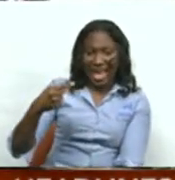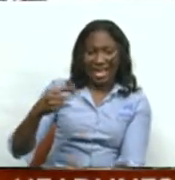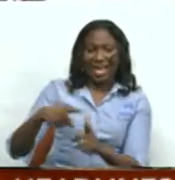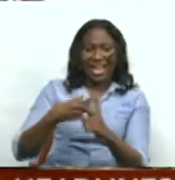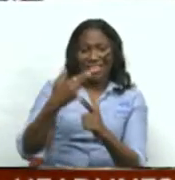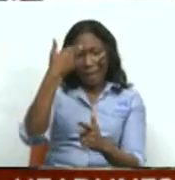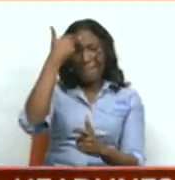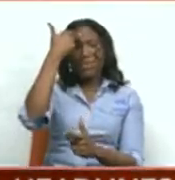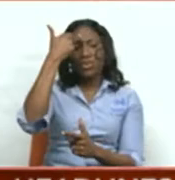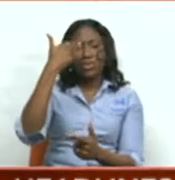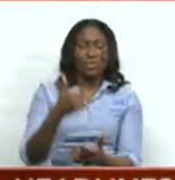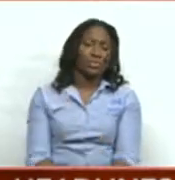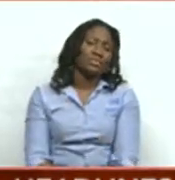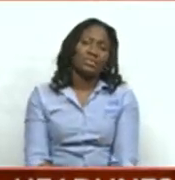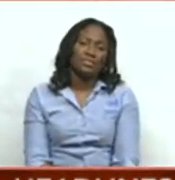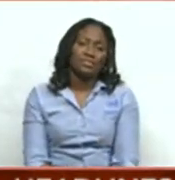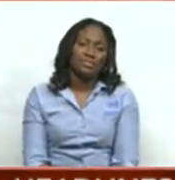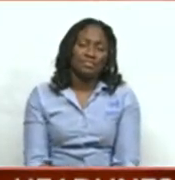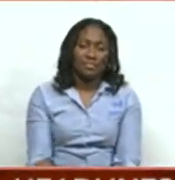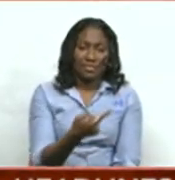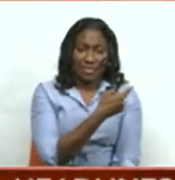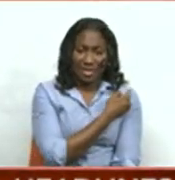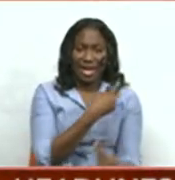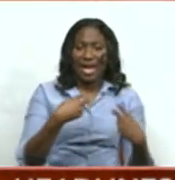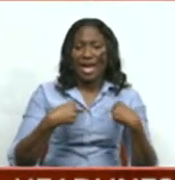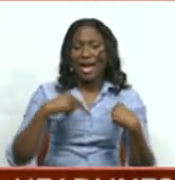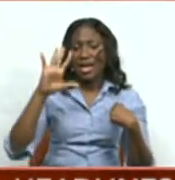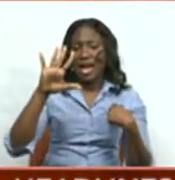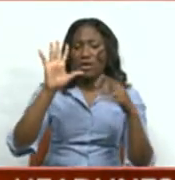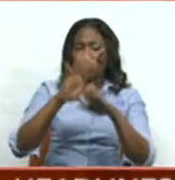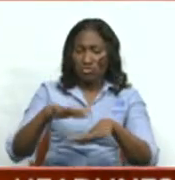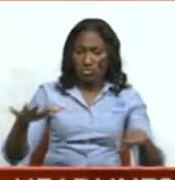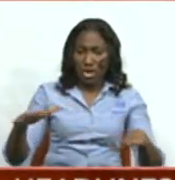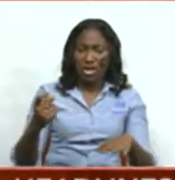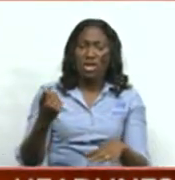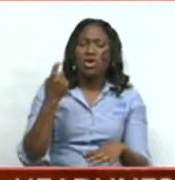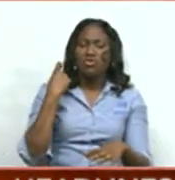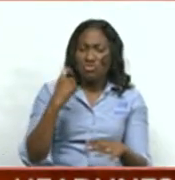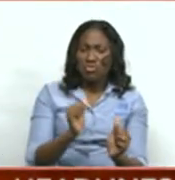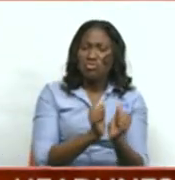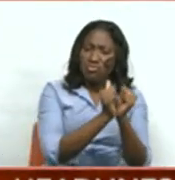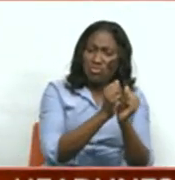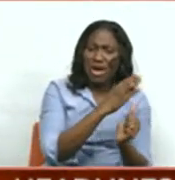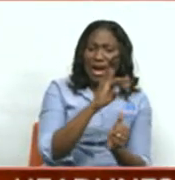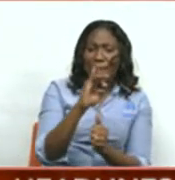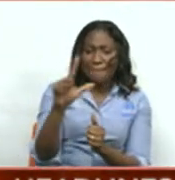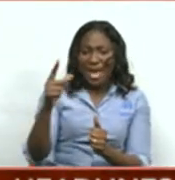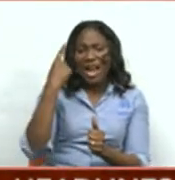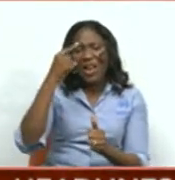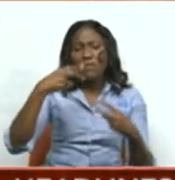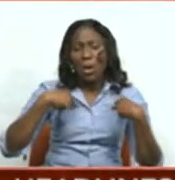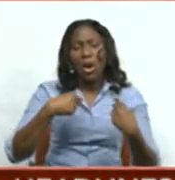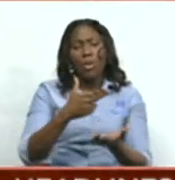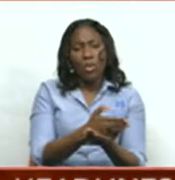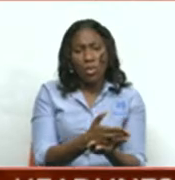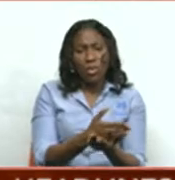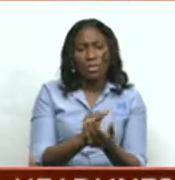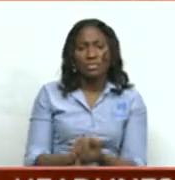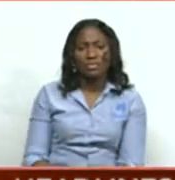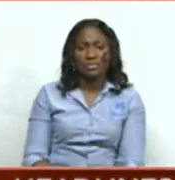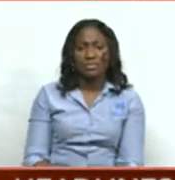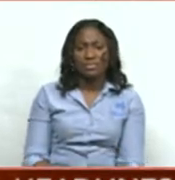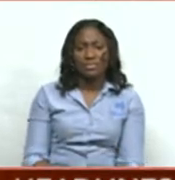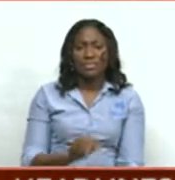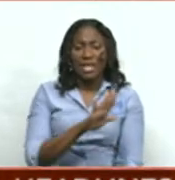head. Branca, a father of five, had previous run-ins with the law and was on bail for firearm-related offenses.